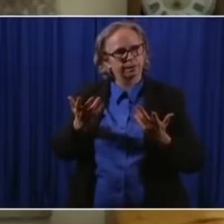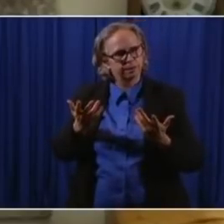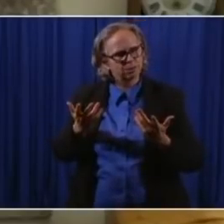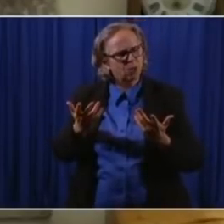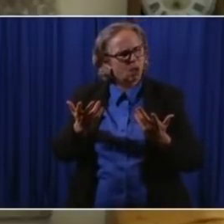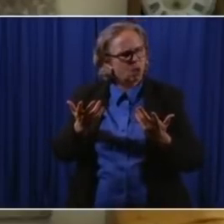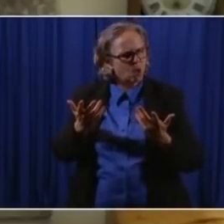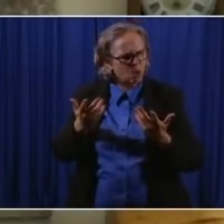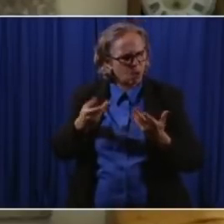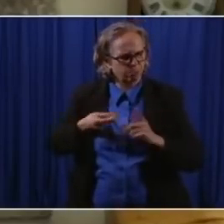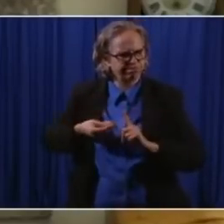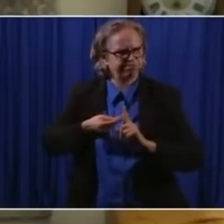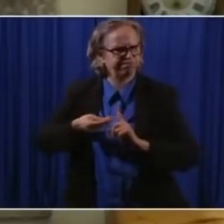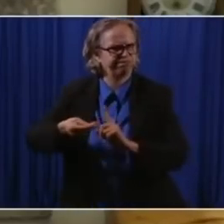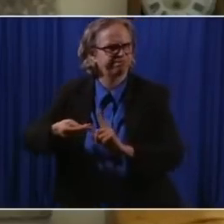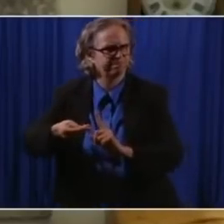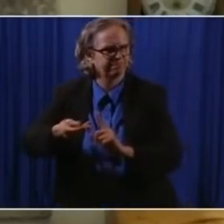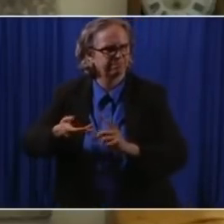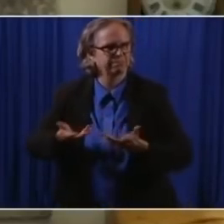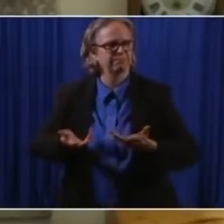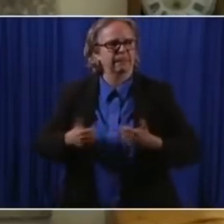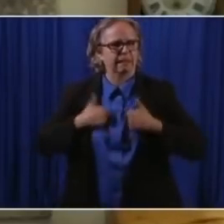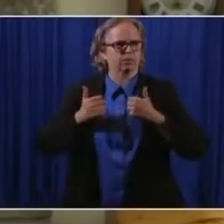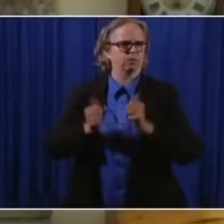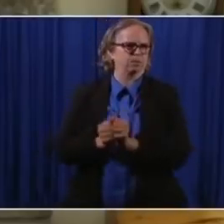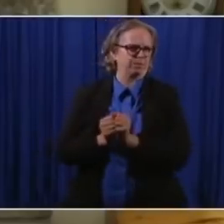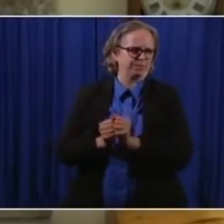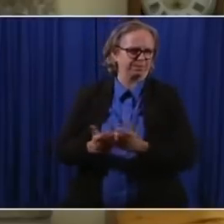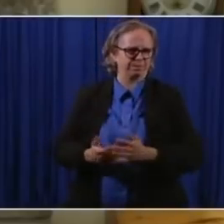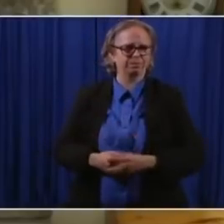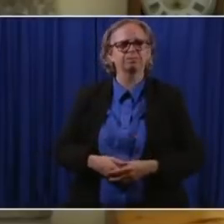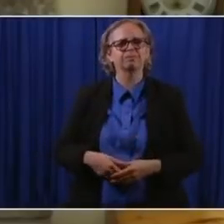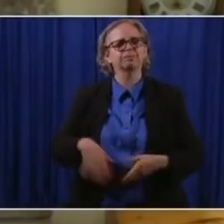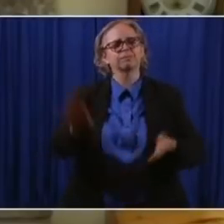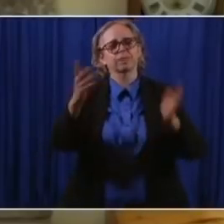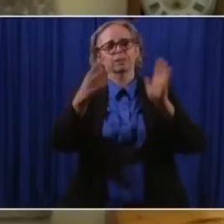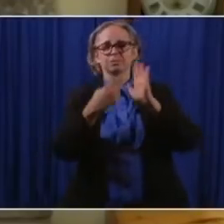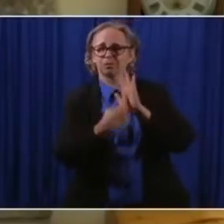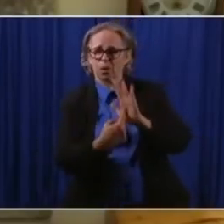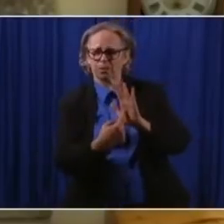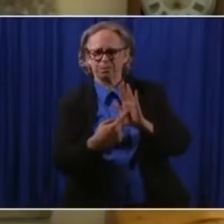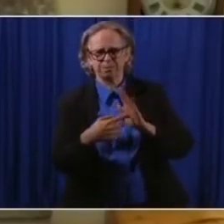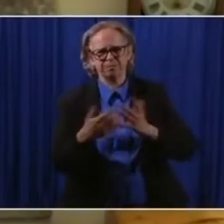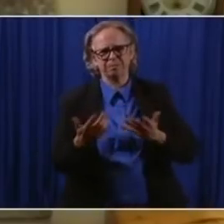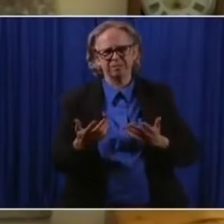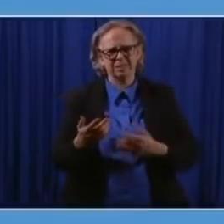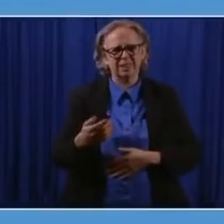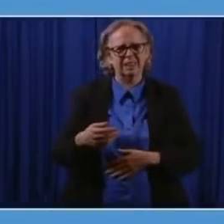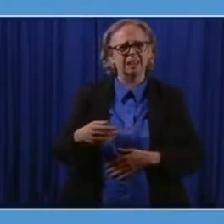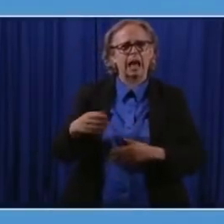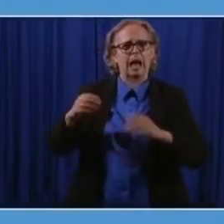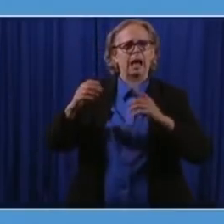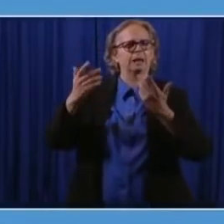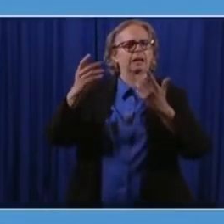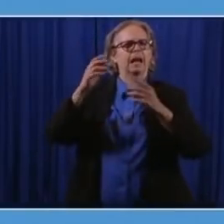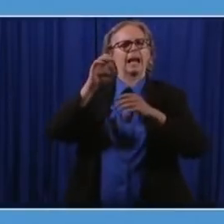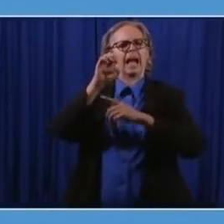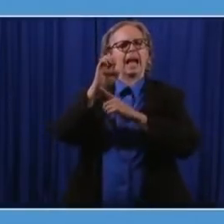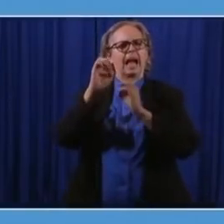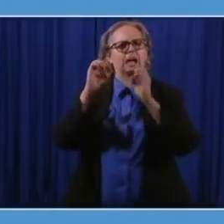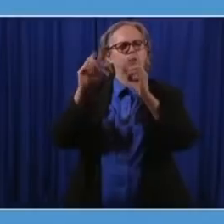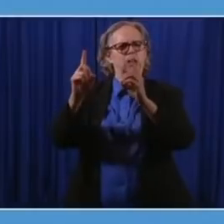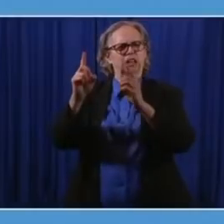Eric, let's look at the education slide. This is a slide that we showed the other day. This is revised, and let's